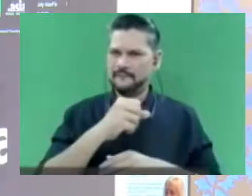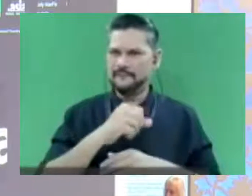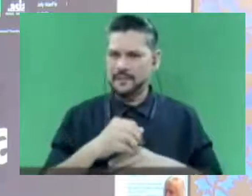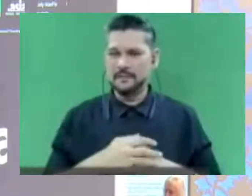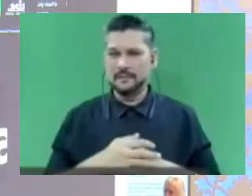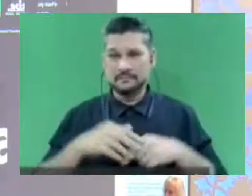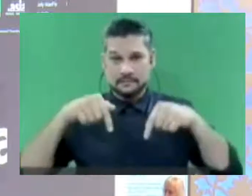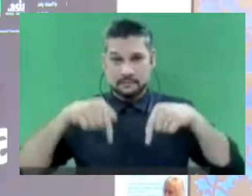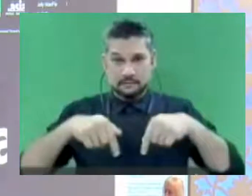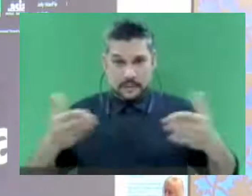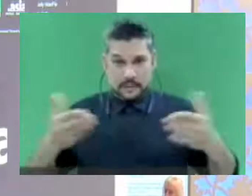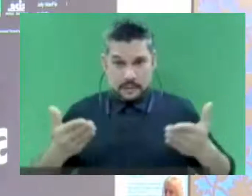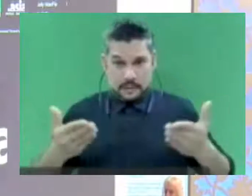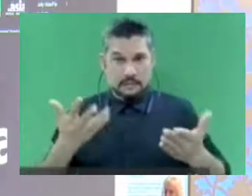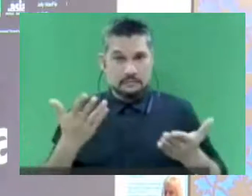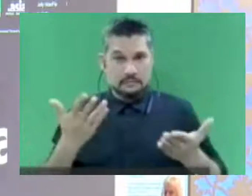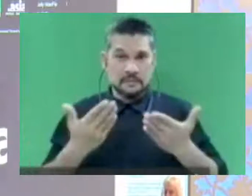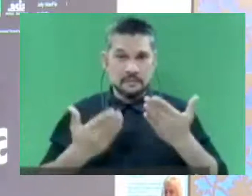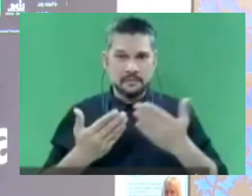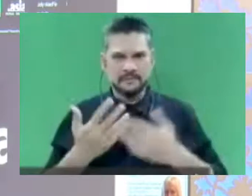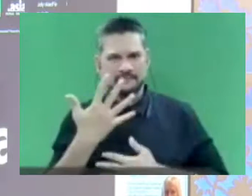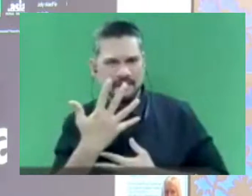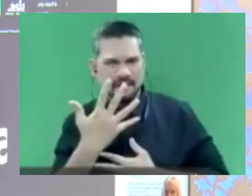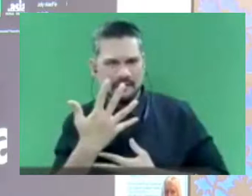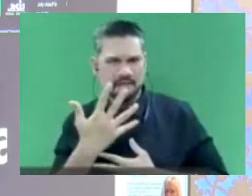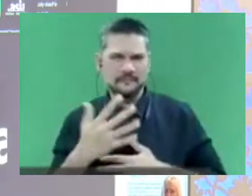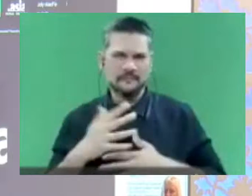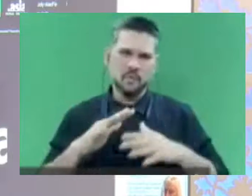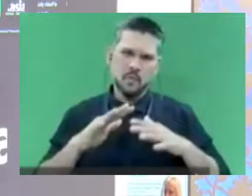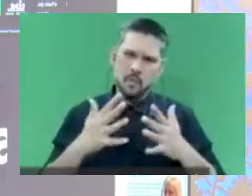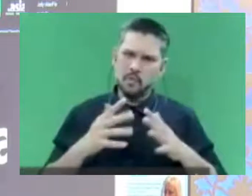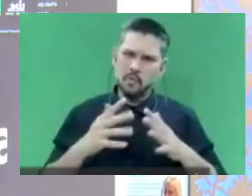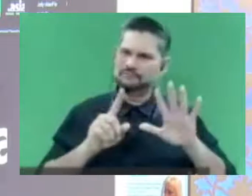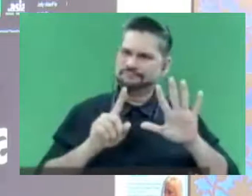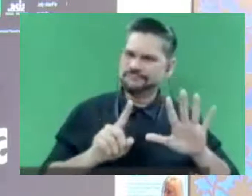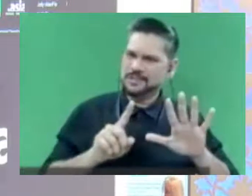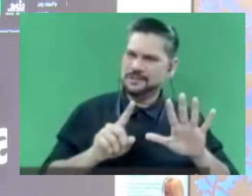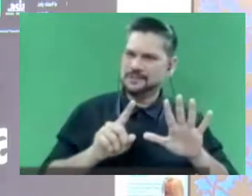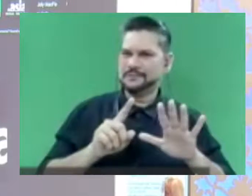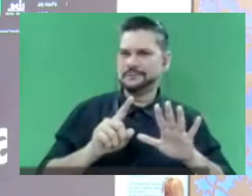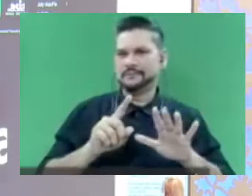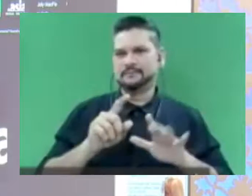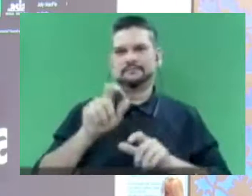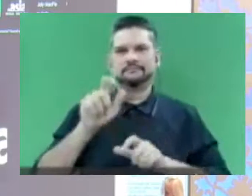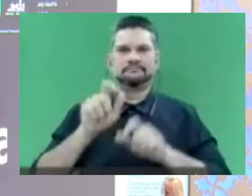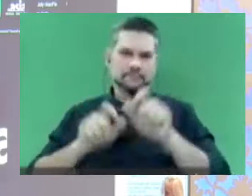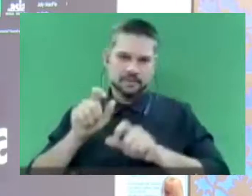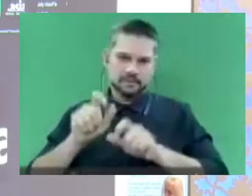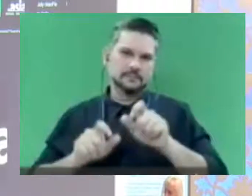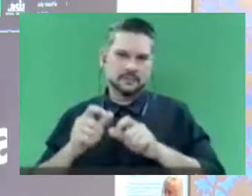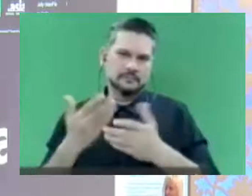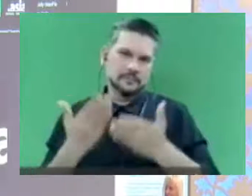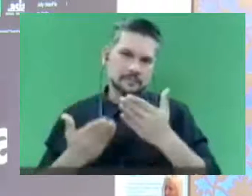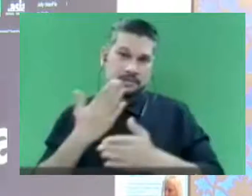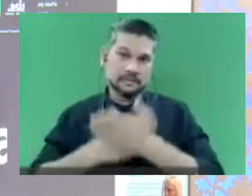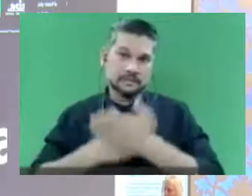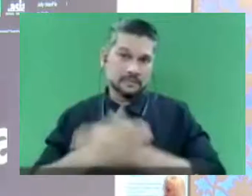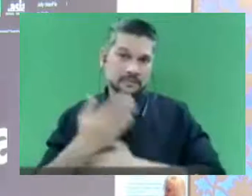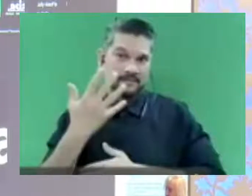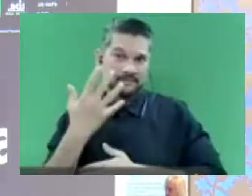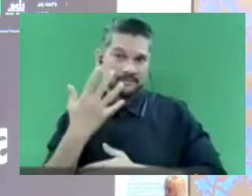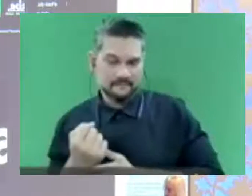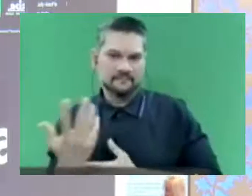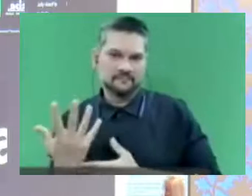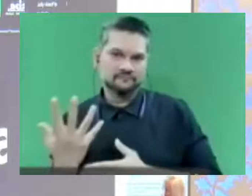6 people who have a disability who have joined APrIGF. And we